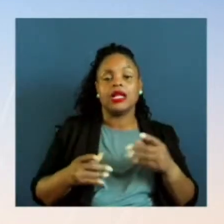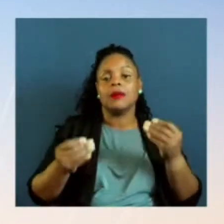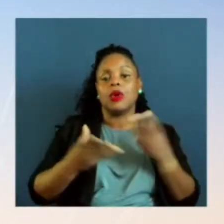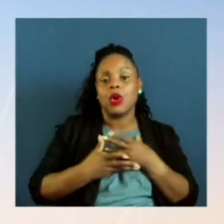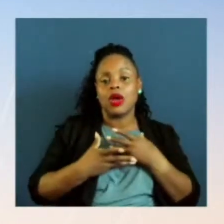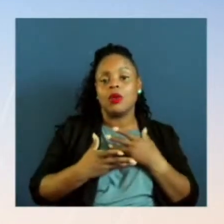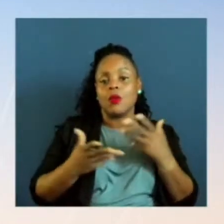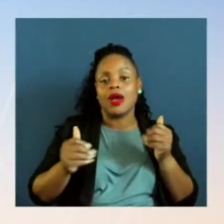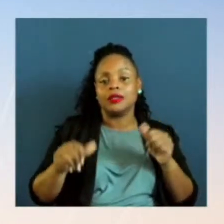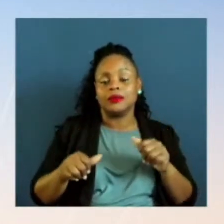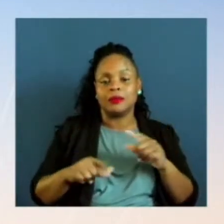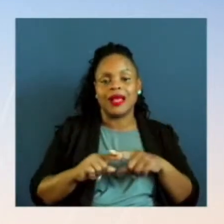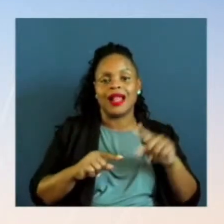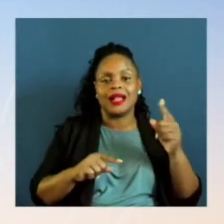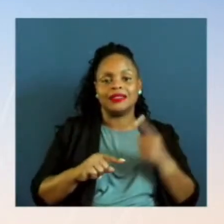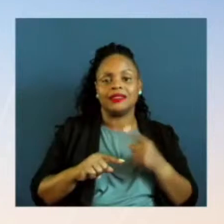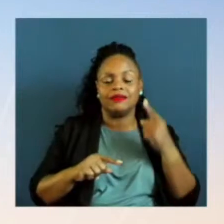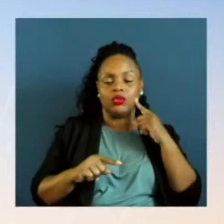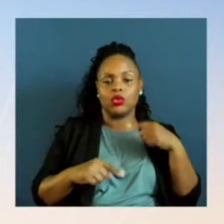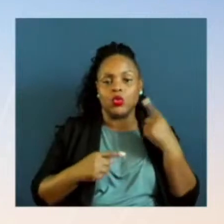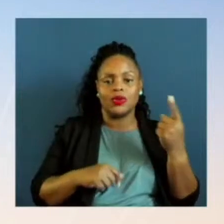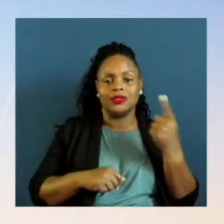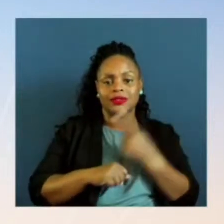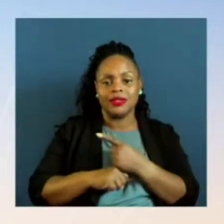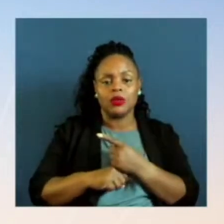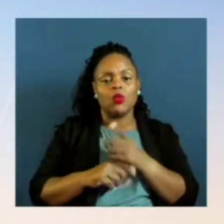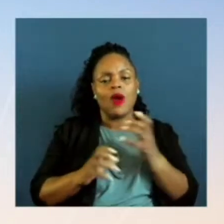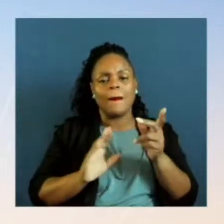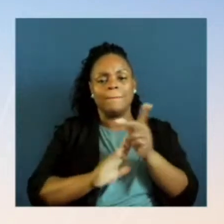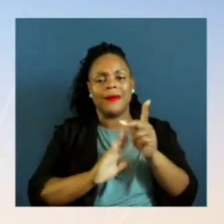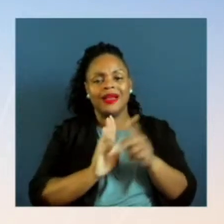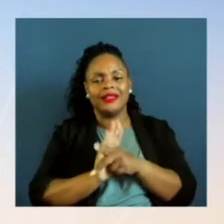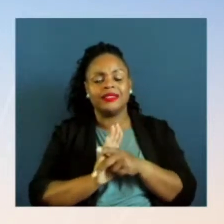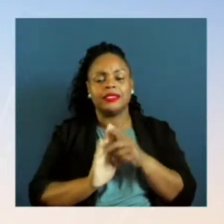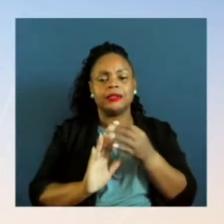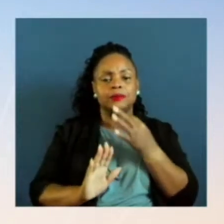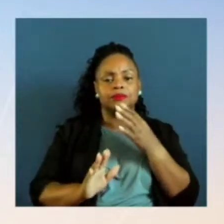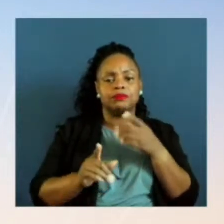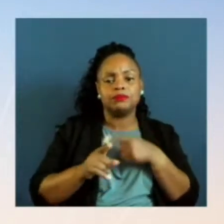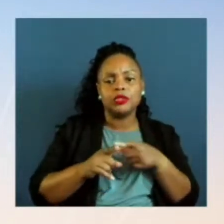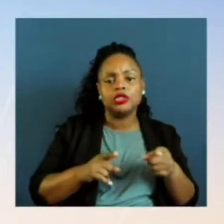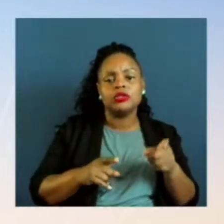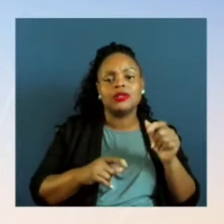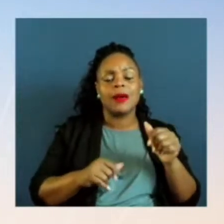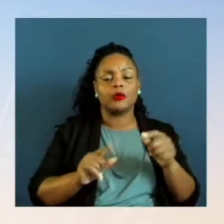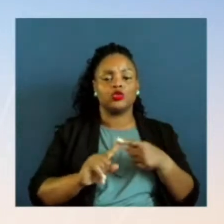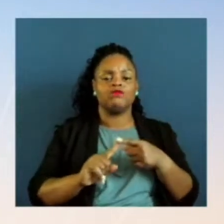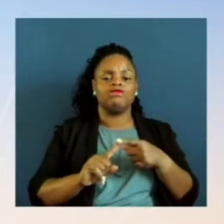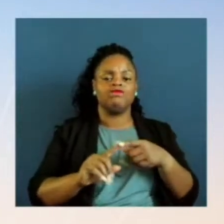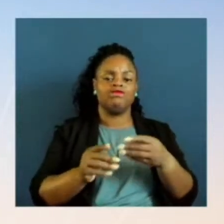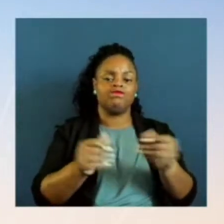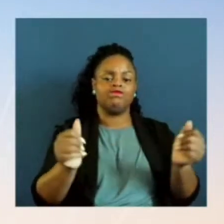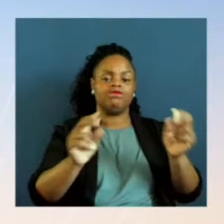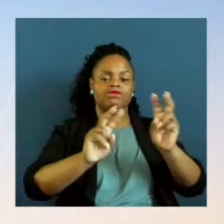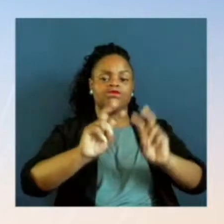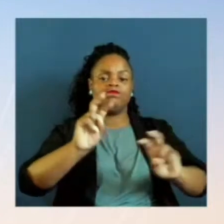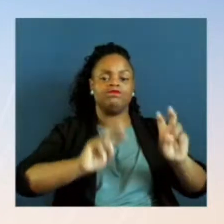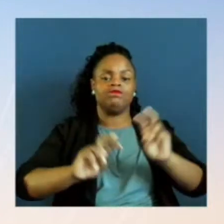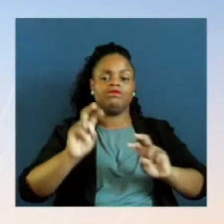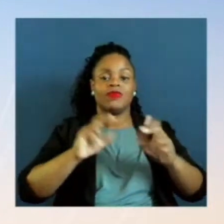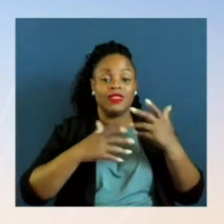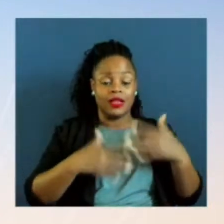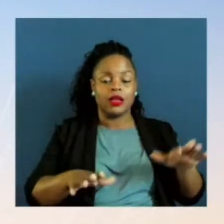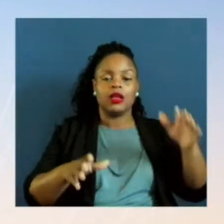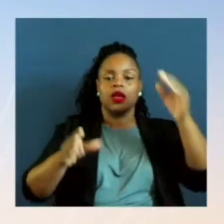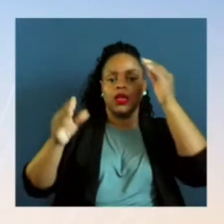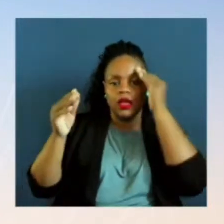want the experts and the policy experts to be able to assess what's possible, and then we will get back to you and make sure you all know exactly what our options look